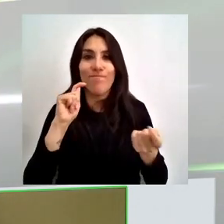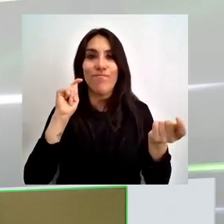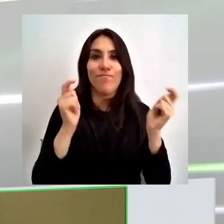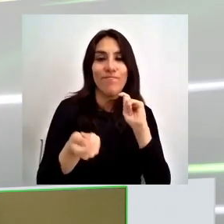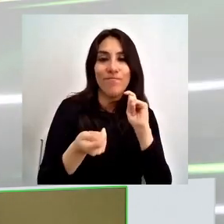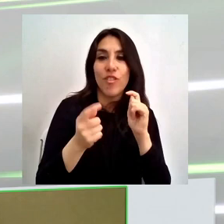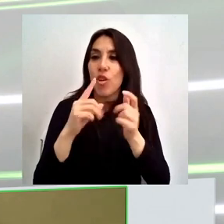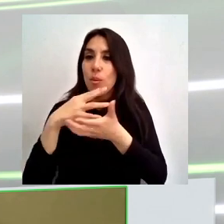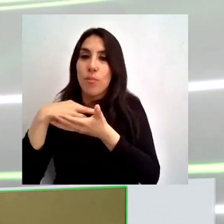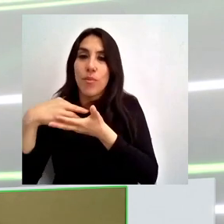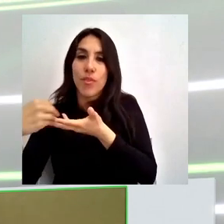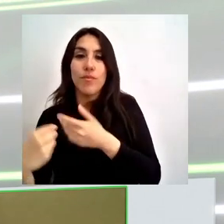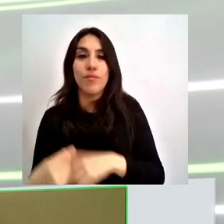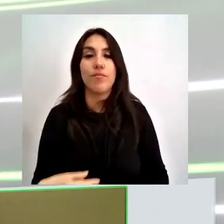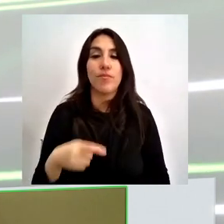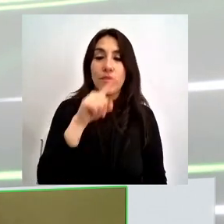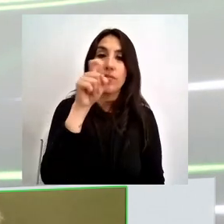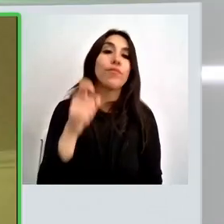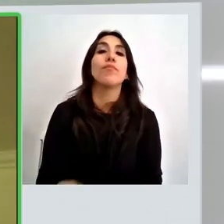Well,